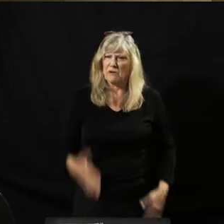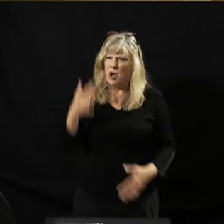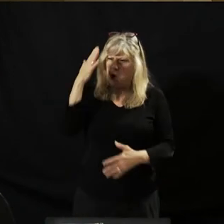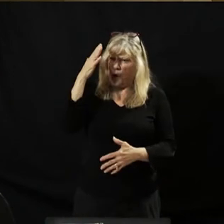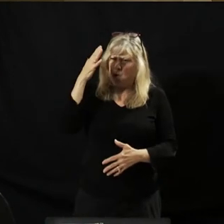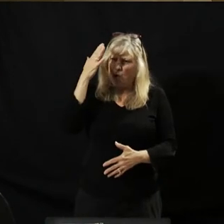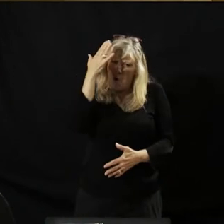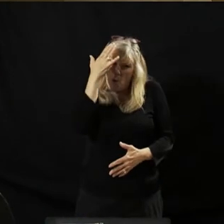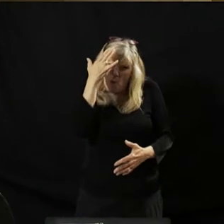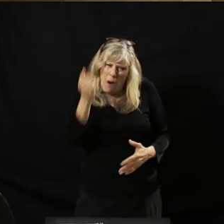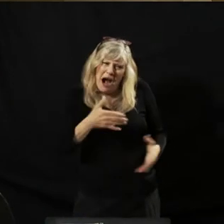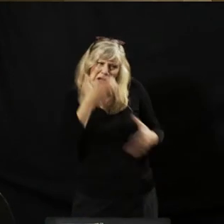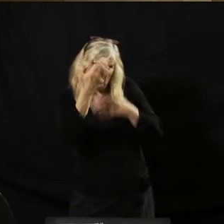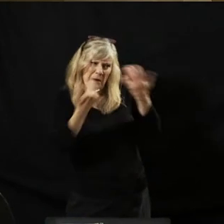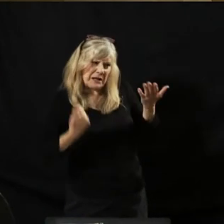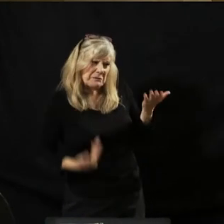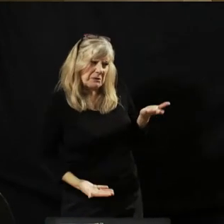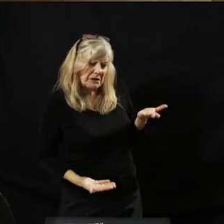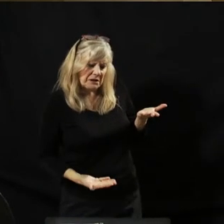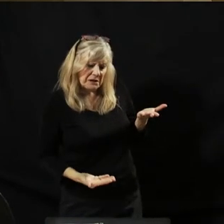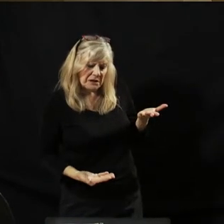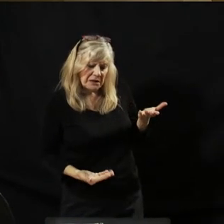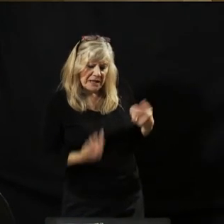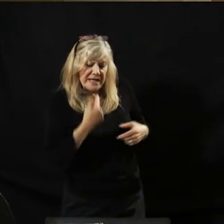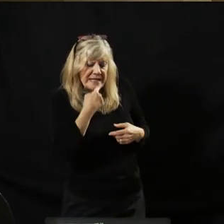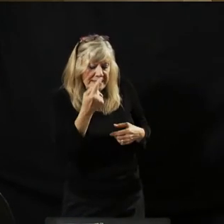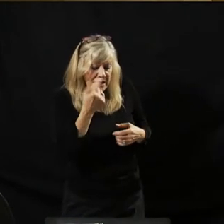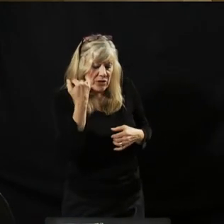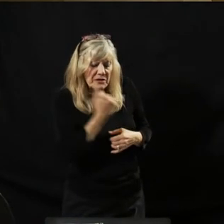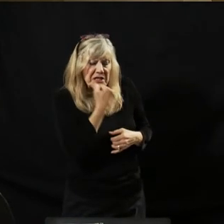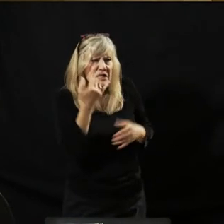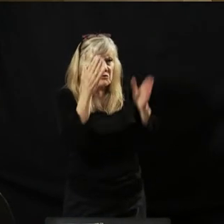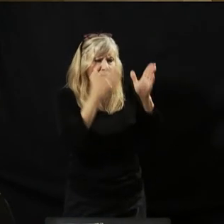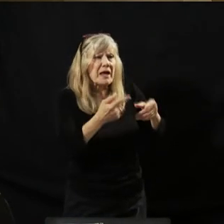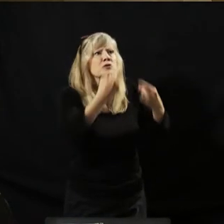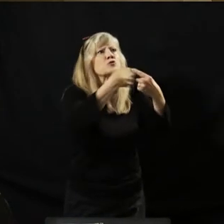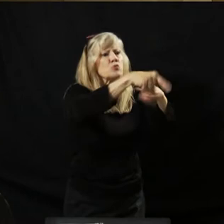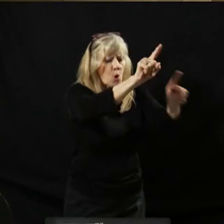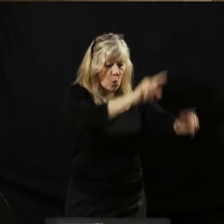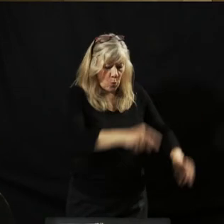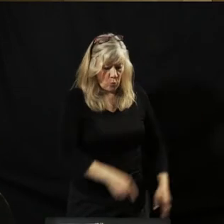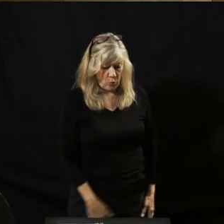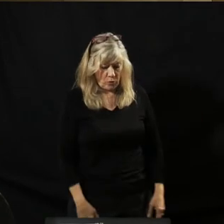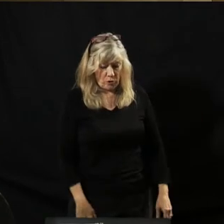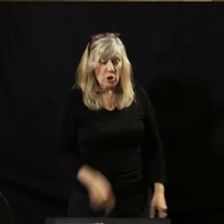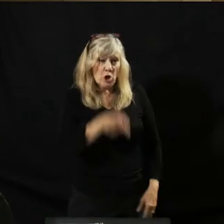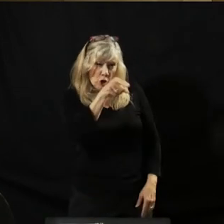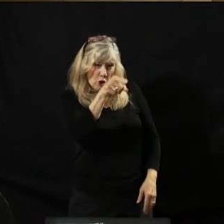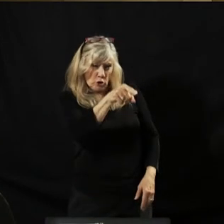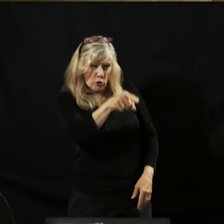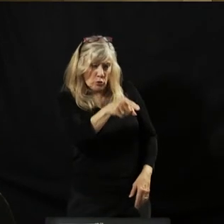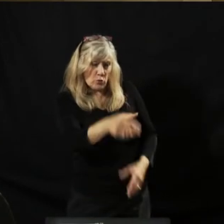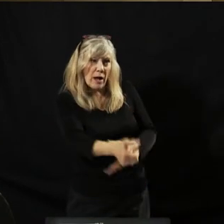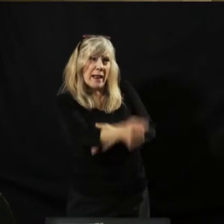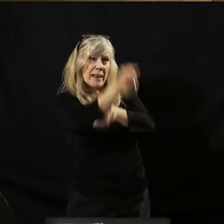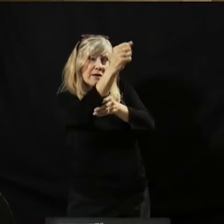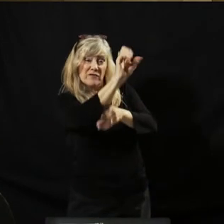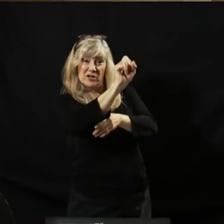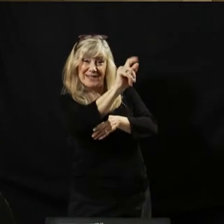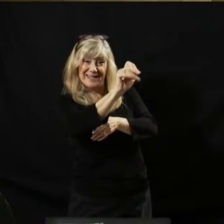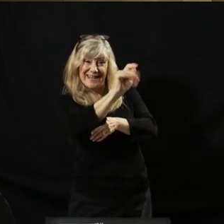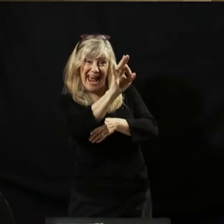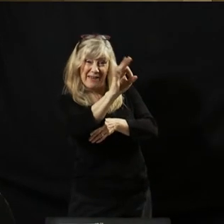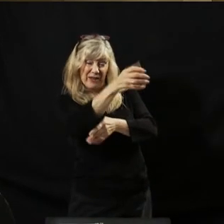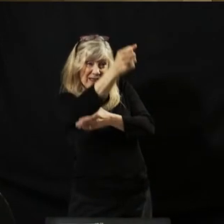me? Tell the Israelites to go forward. And you, lift up your staff, and